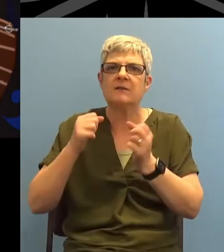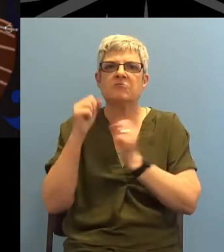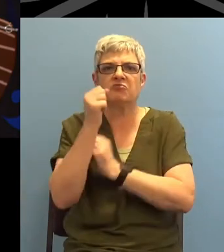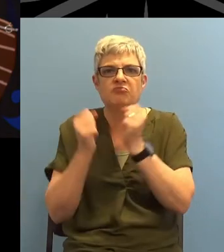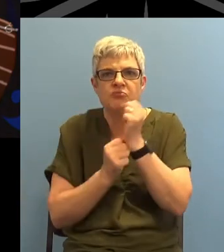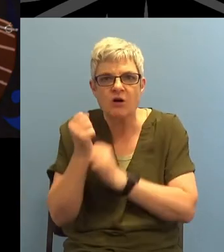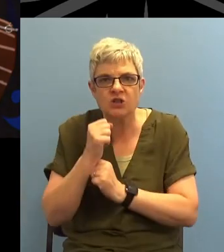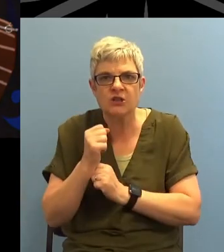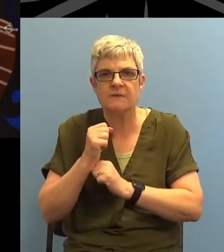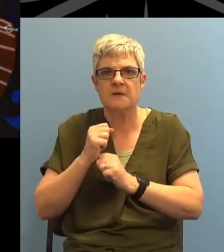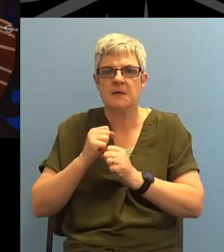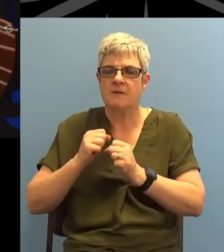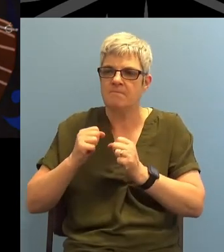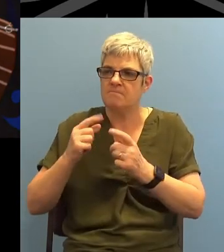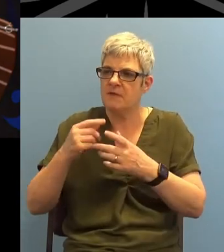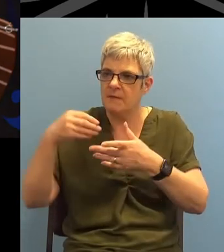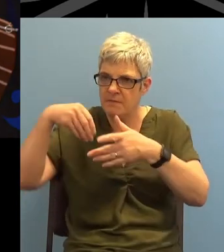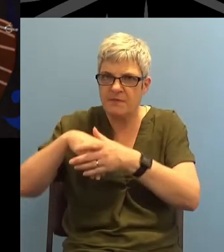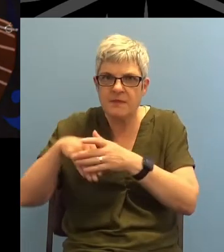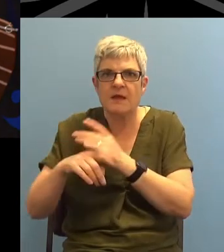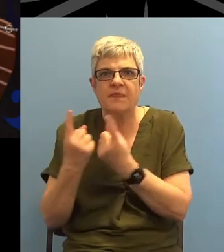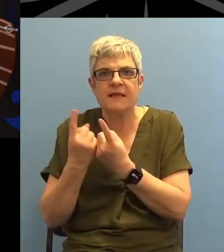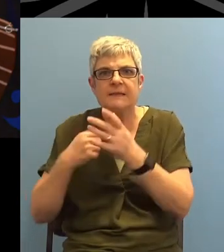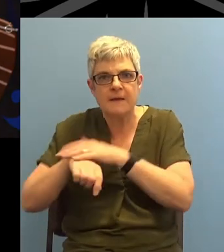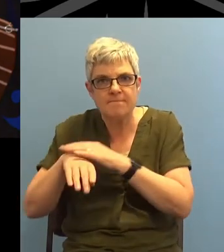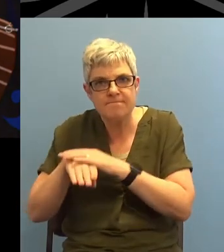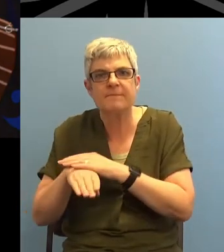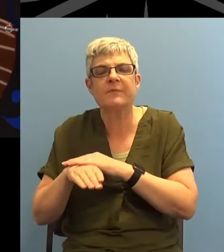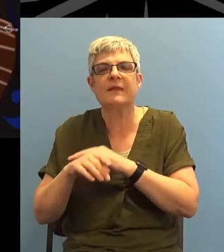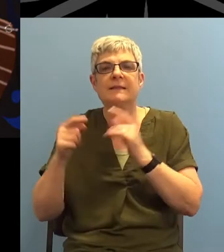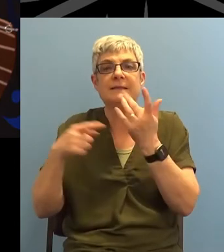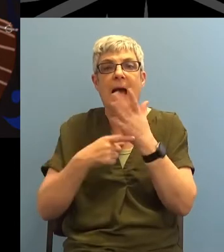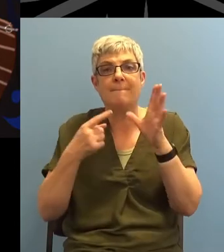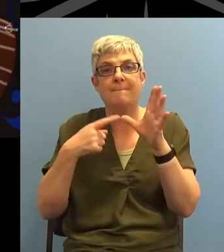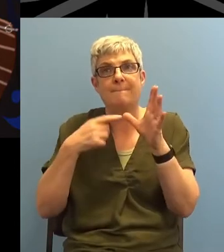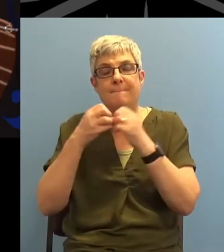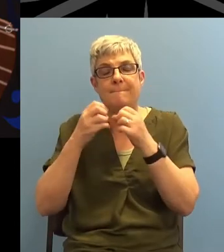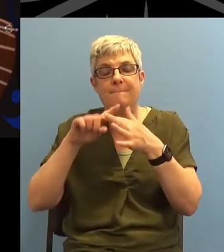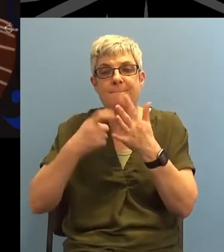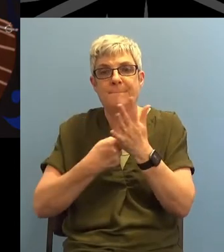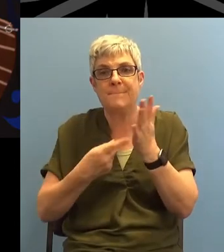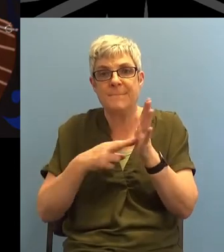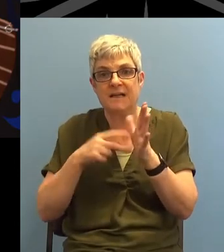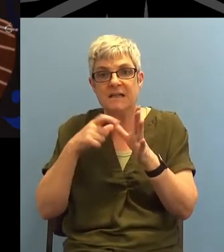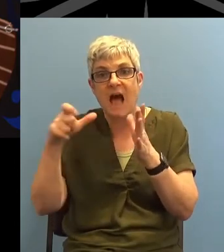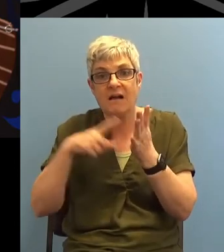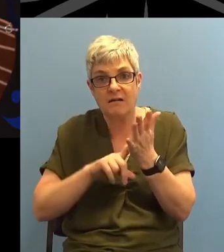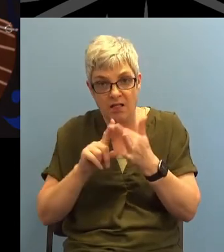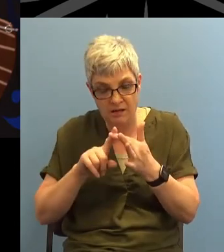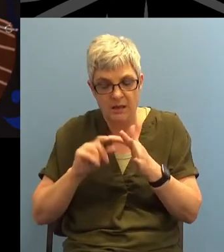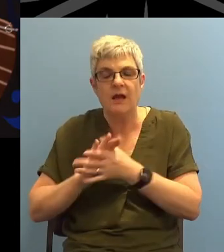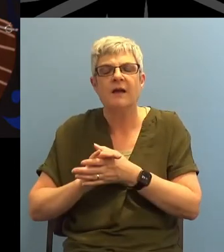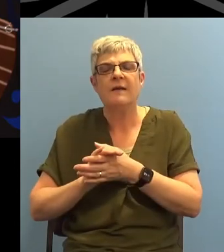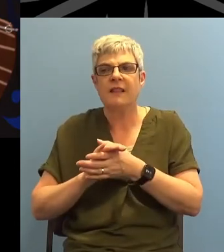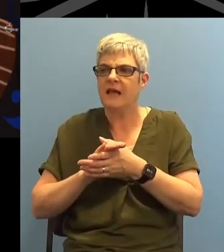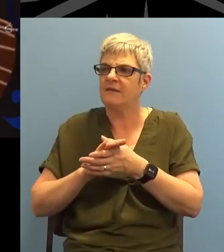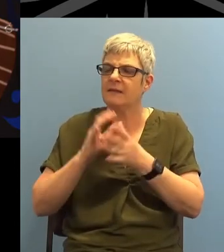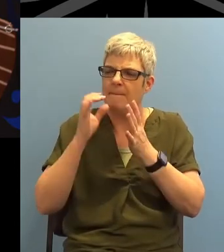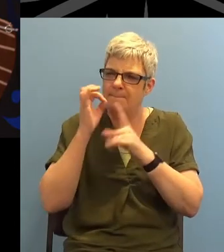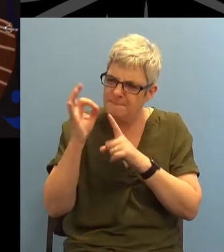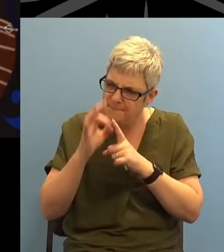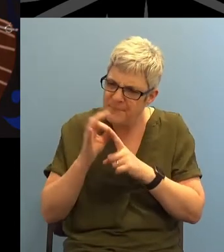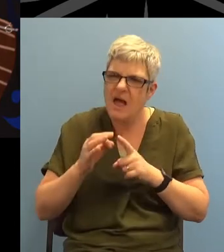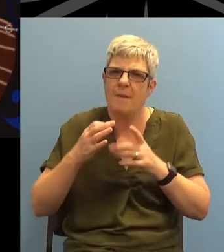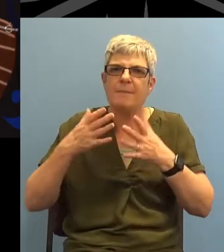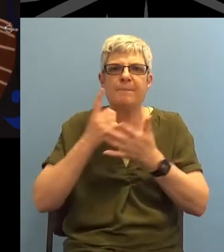tabernacle. There are precise details about the special vestments that Aaron and his sons